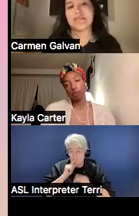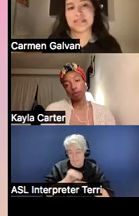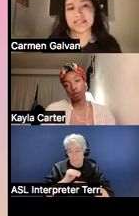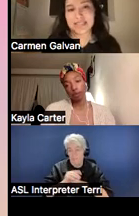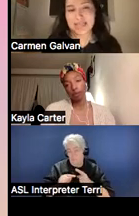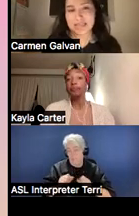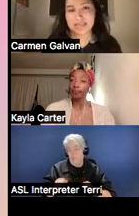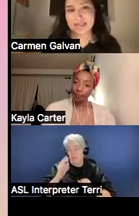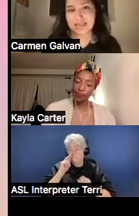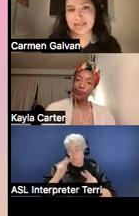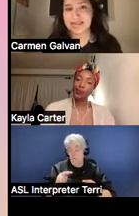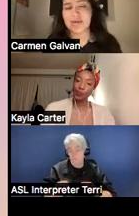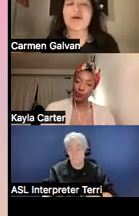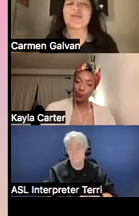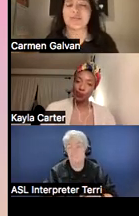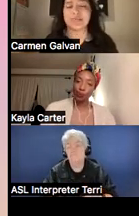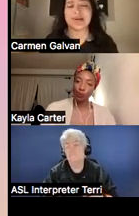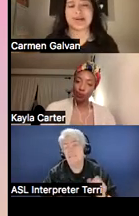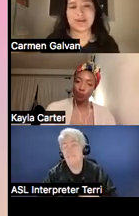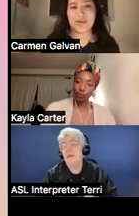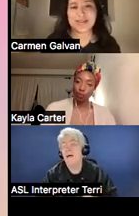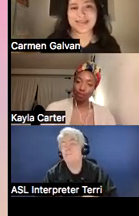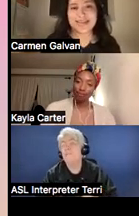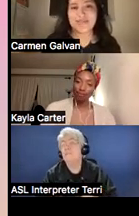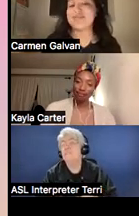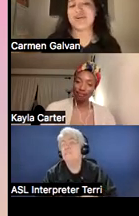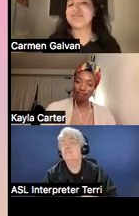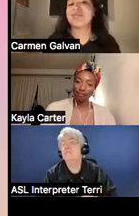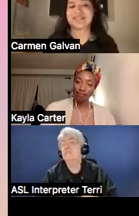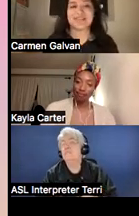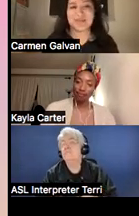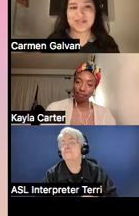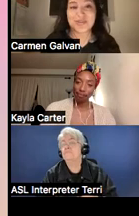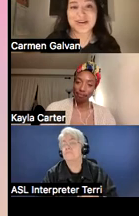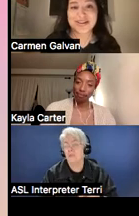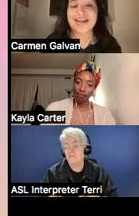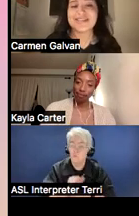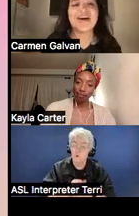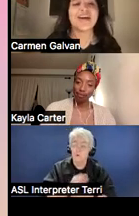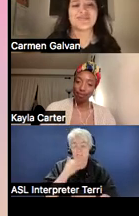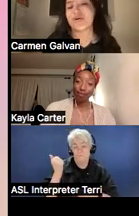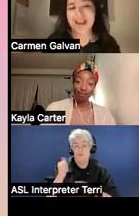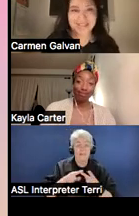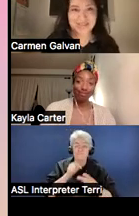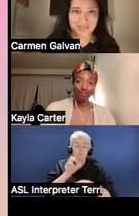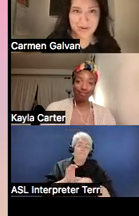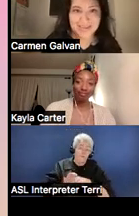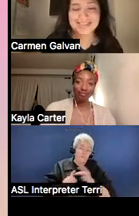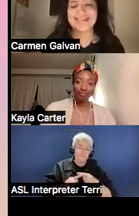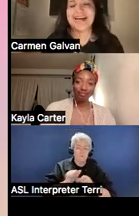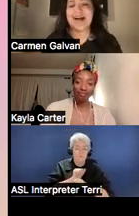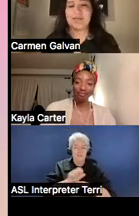then that means that their work will be better quality if you don't force everyone to work 9 to 5 or